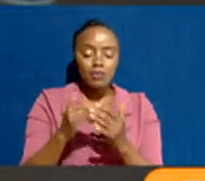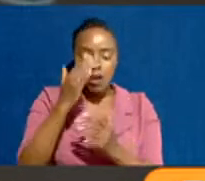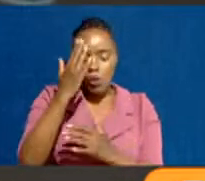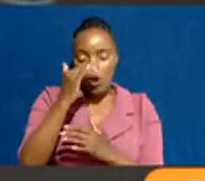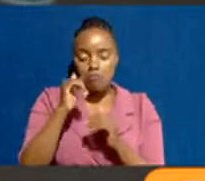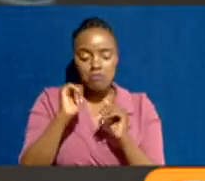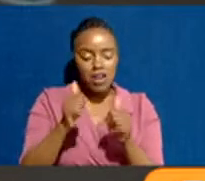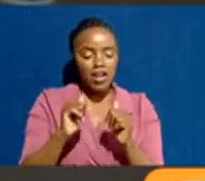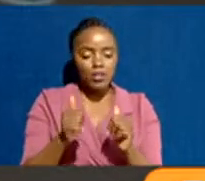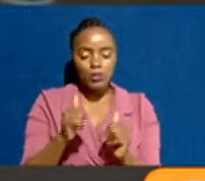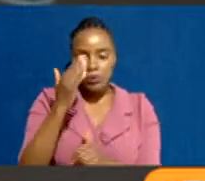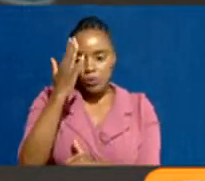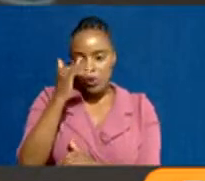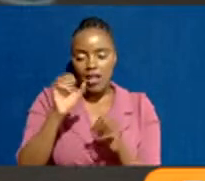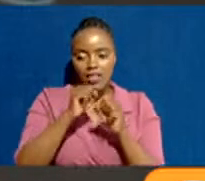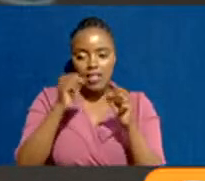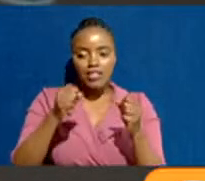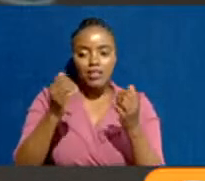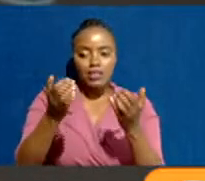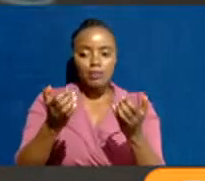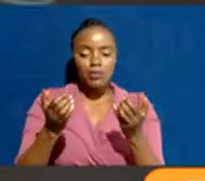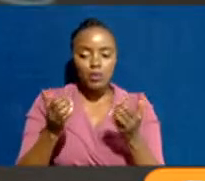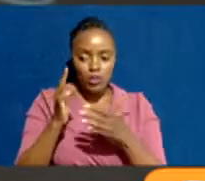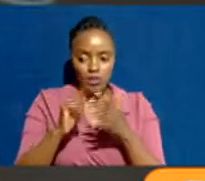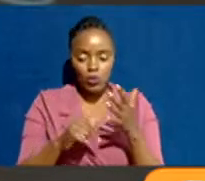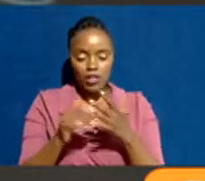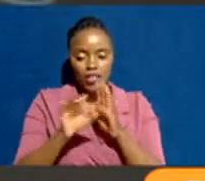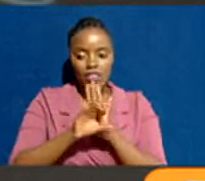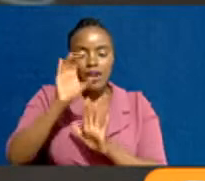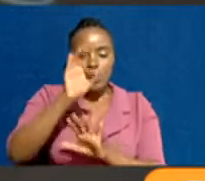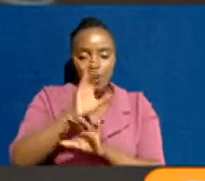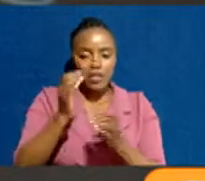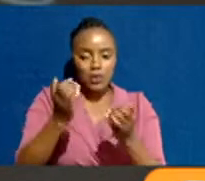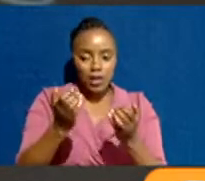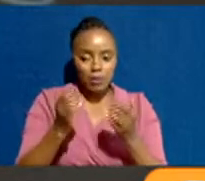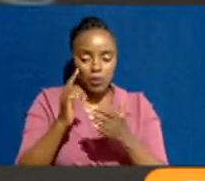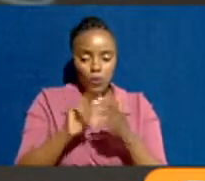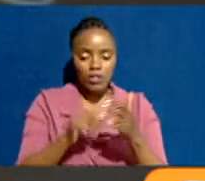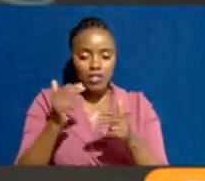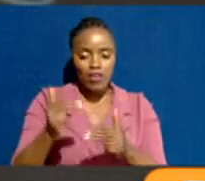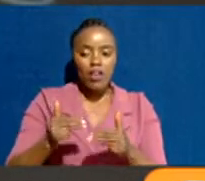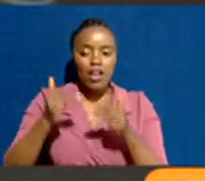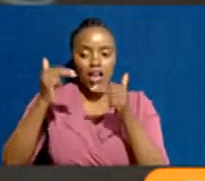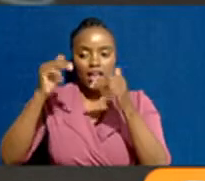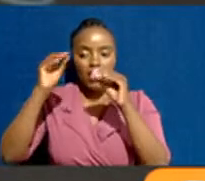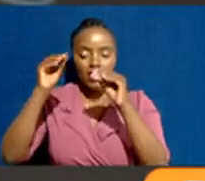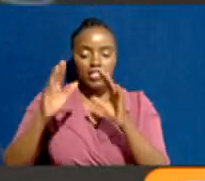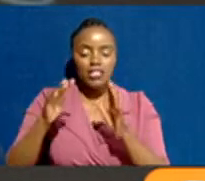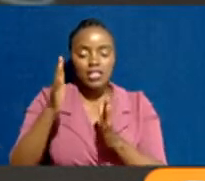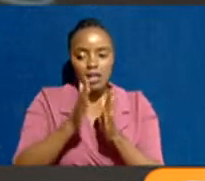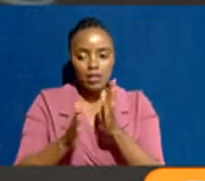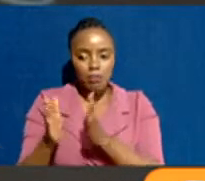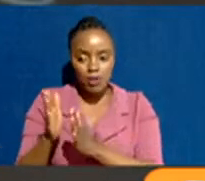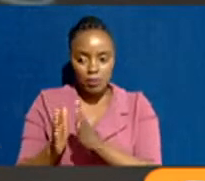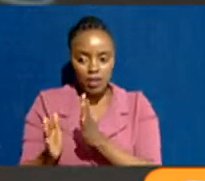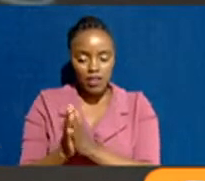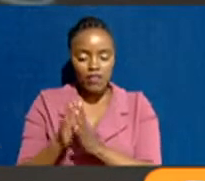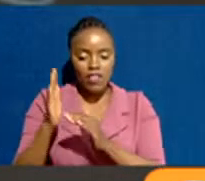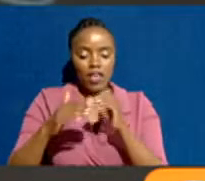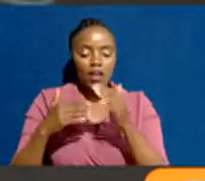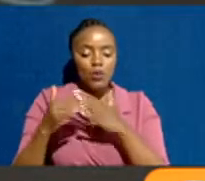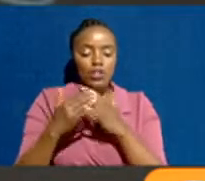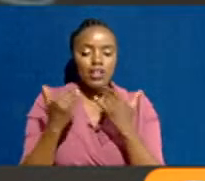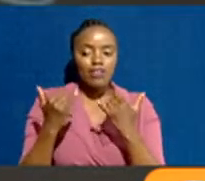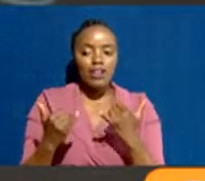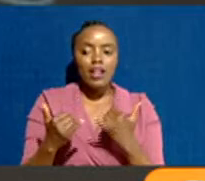because the system requires, the curriculum requires a higher teacher-to-pupil ratio than we have right